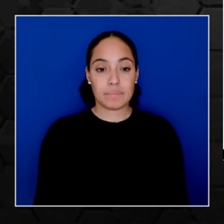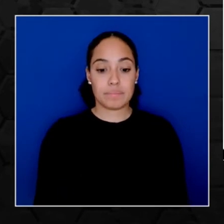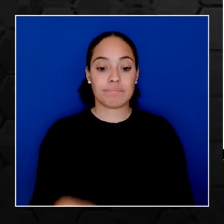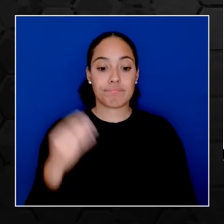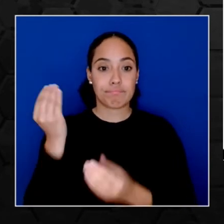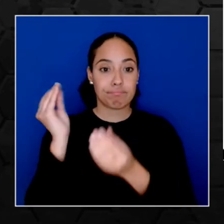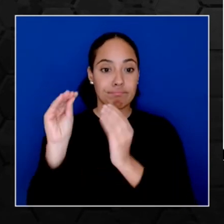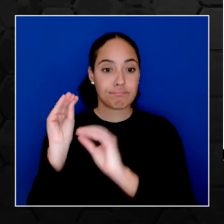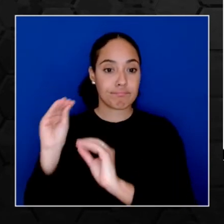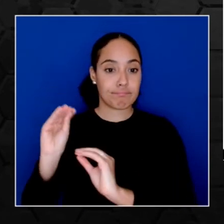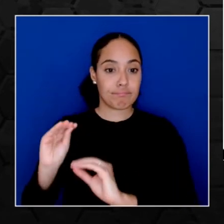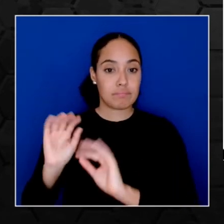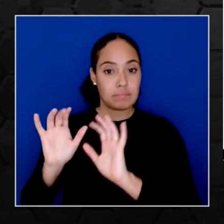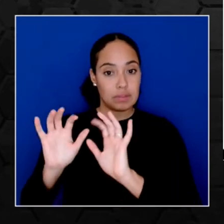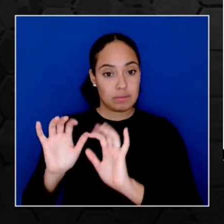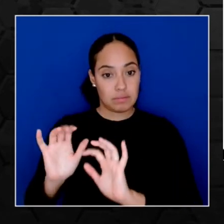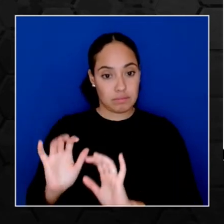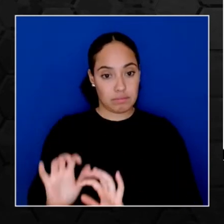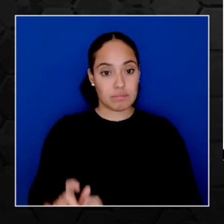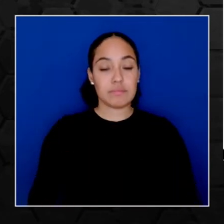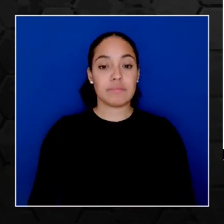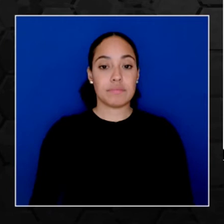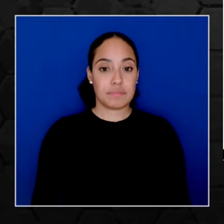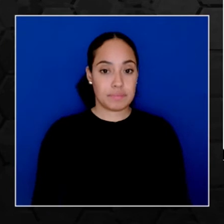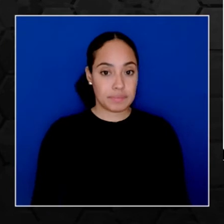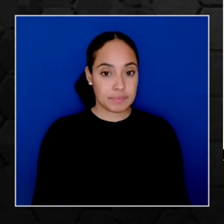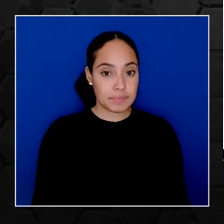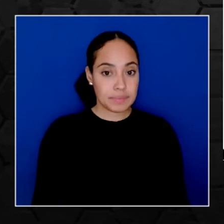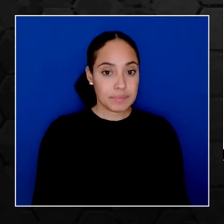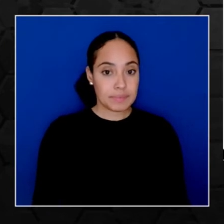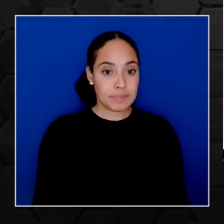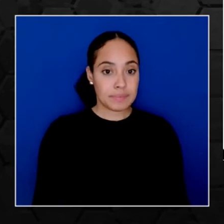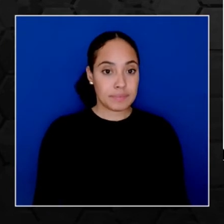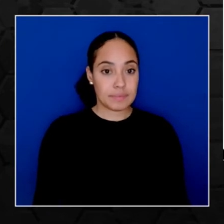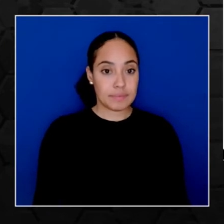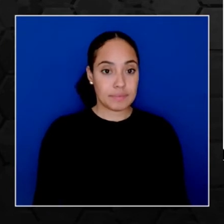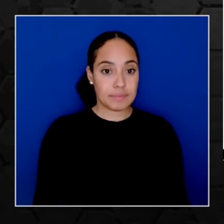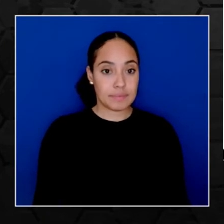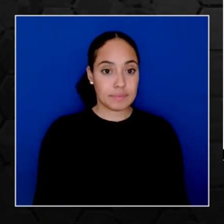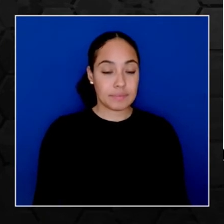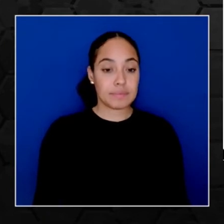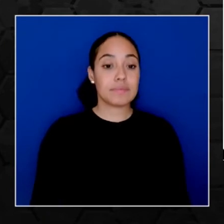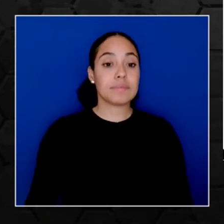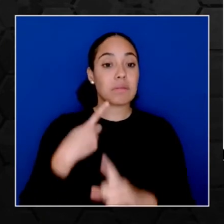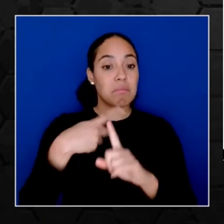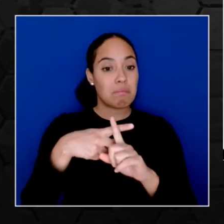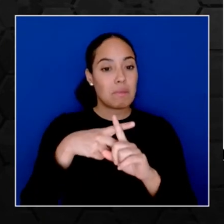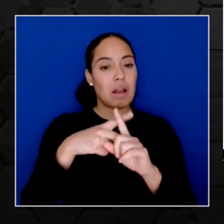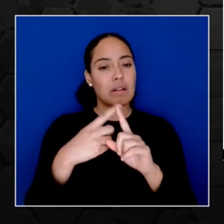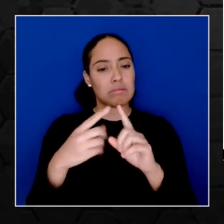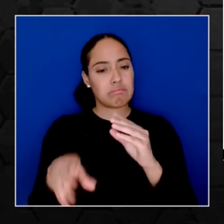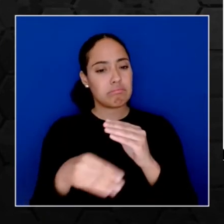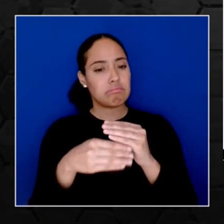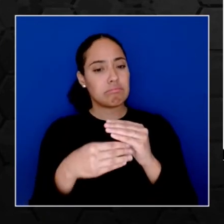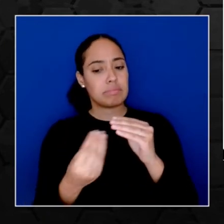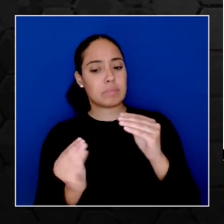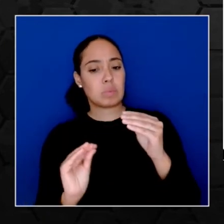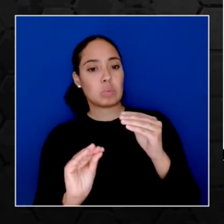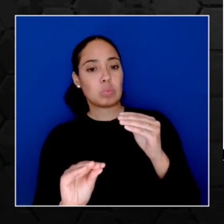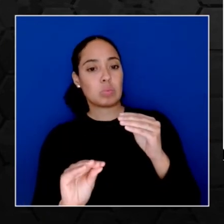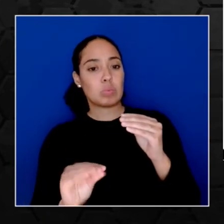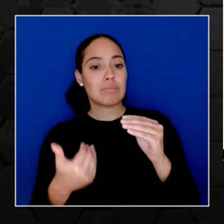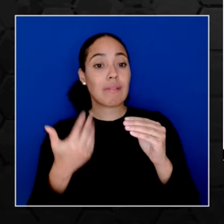So I'm also giving them an option of entering any common symptoms that they are facing, because this is going to be an